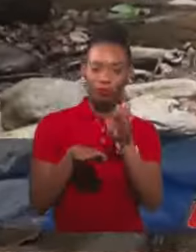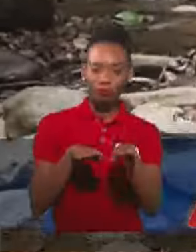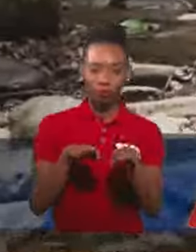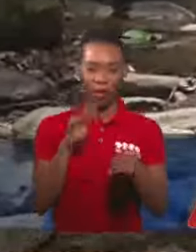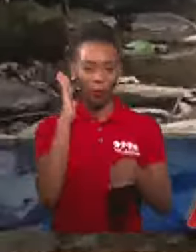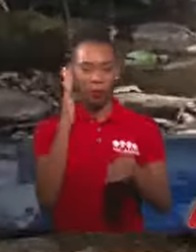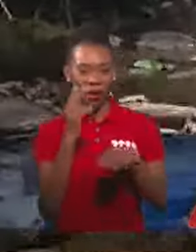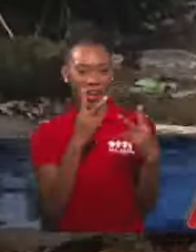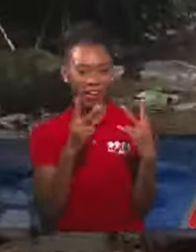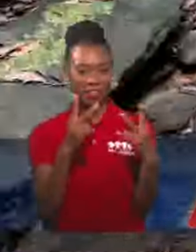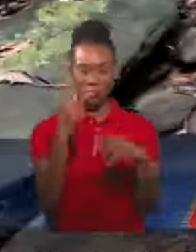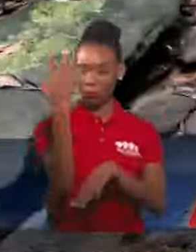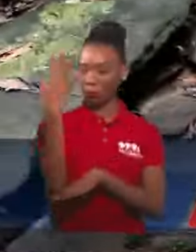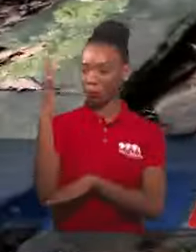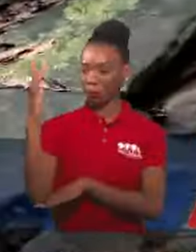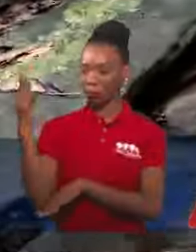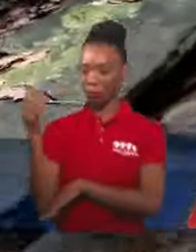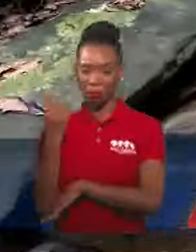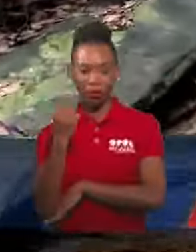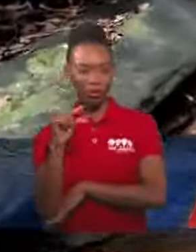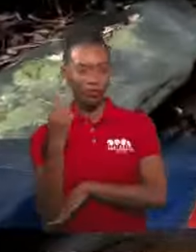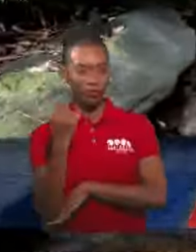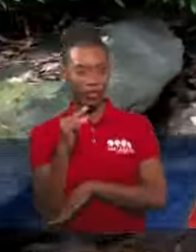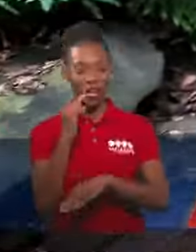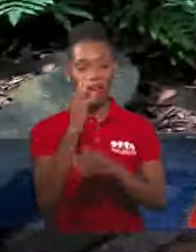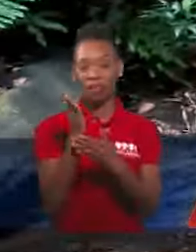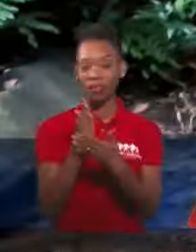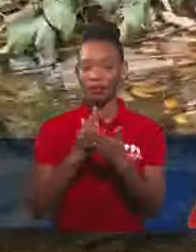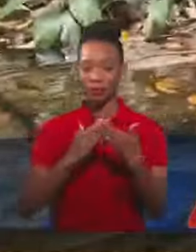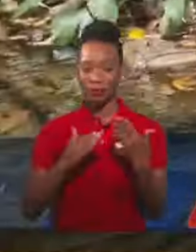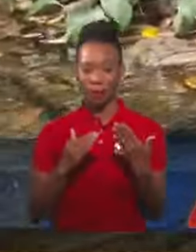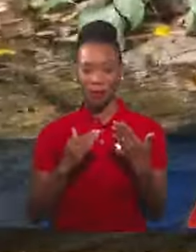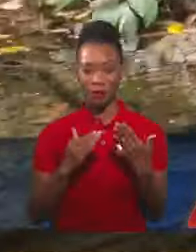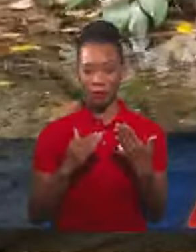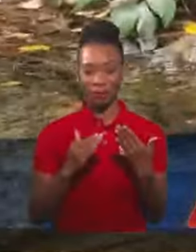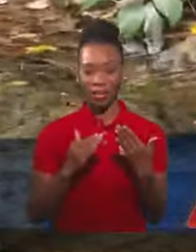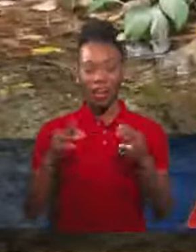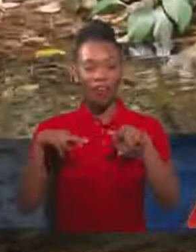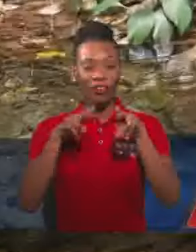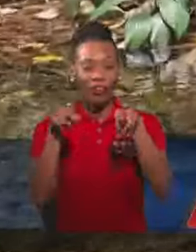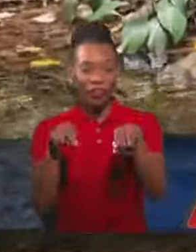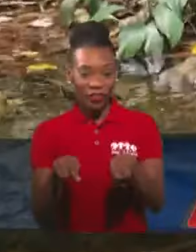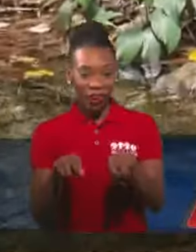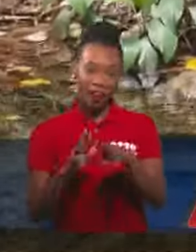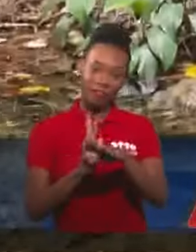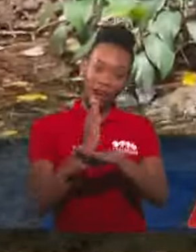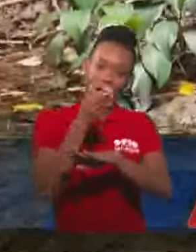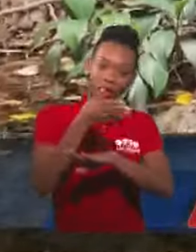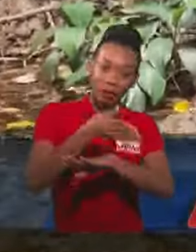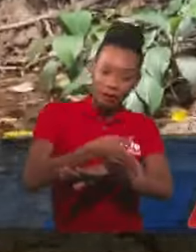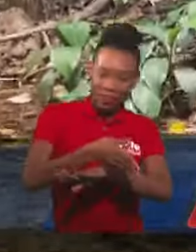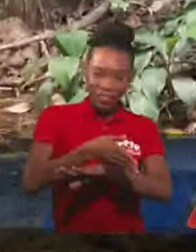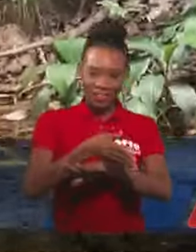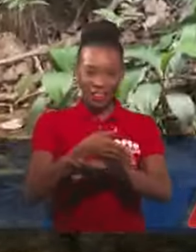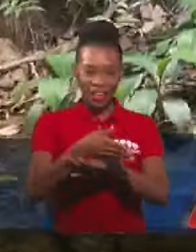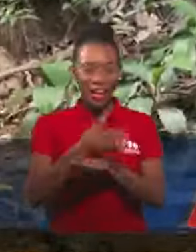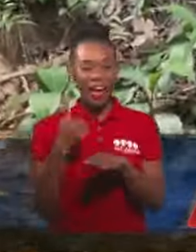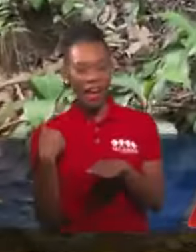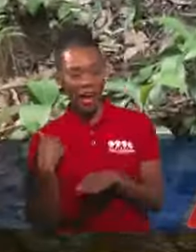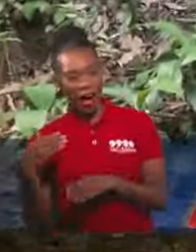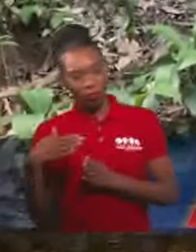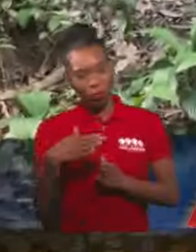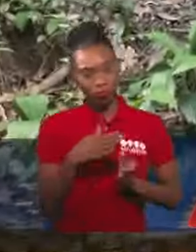many visual treasures along the route, and even some off them. From river crossing to forest trail, the meandering path snakes its